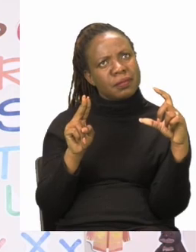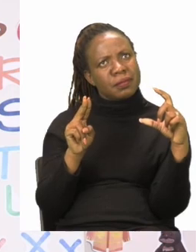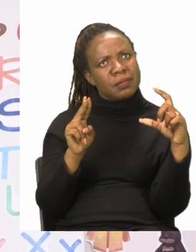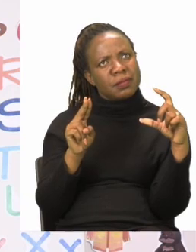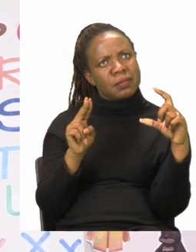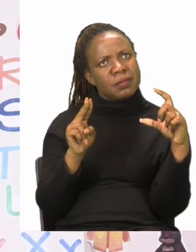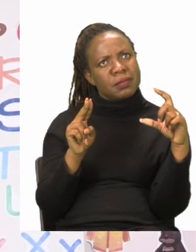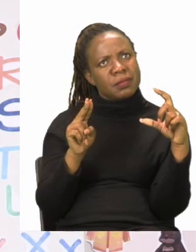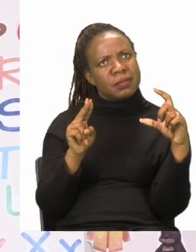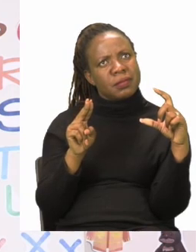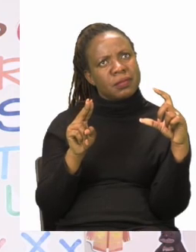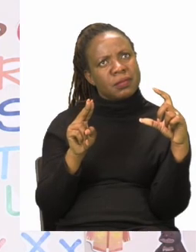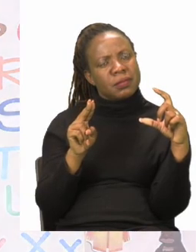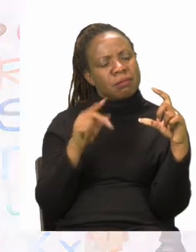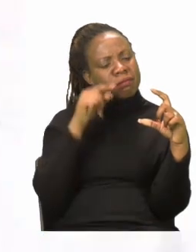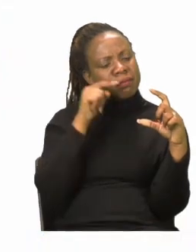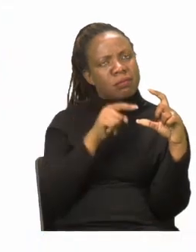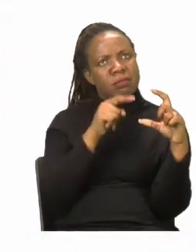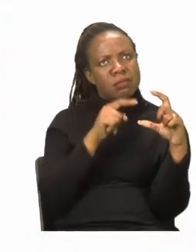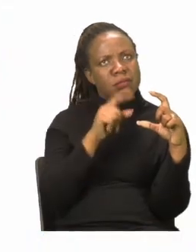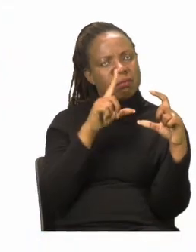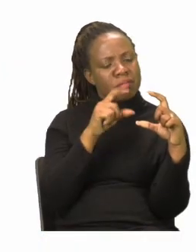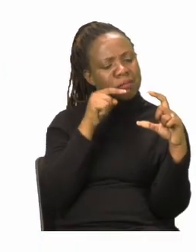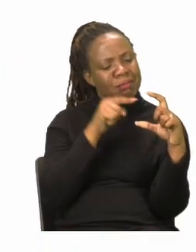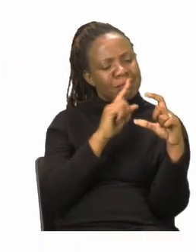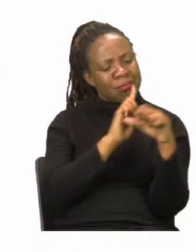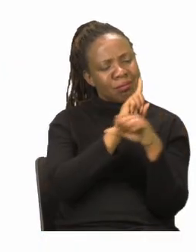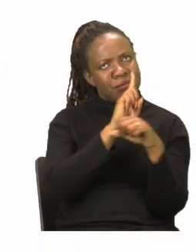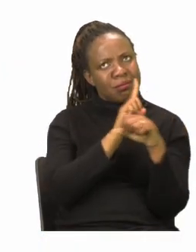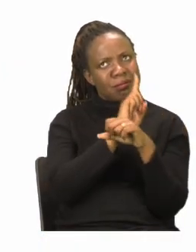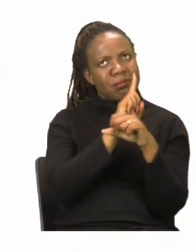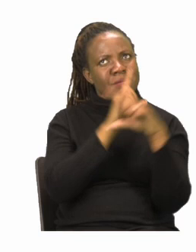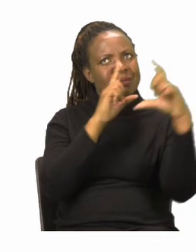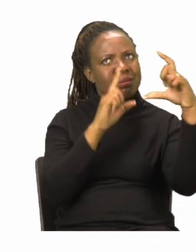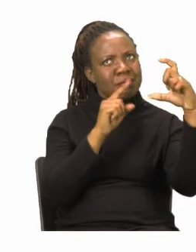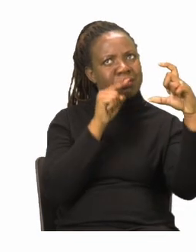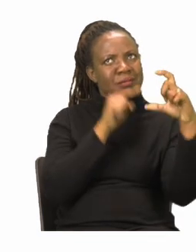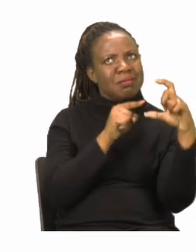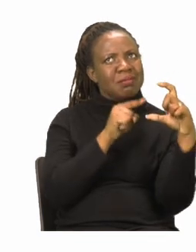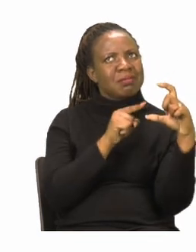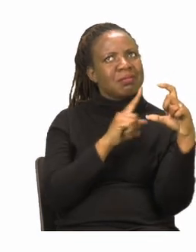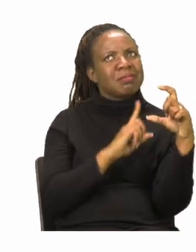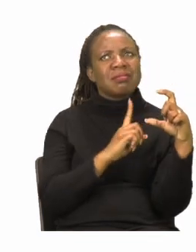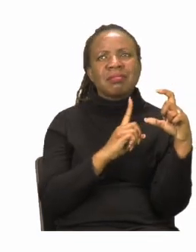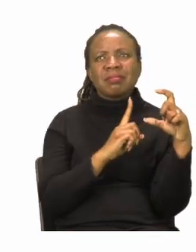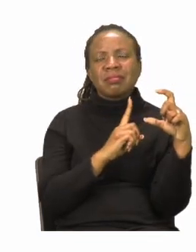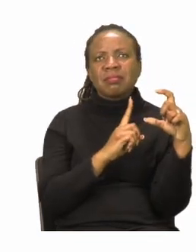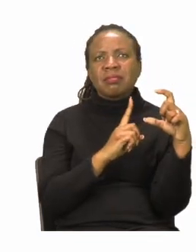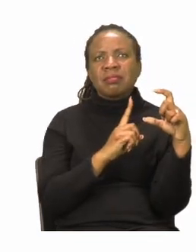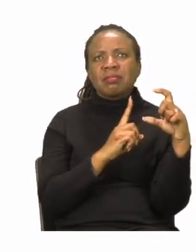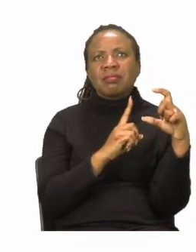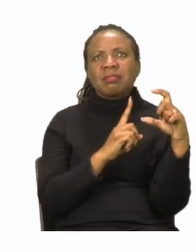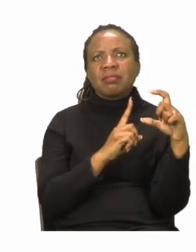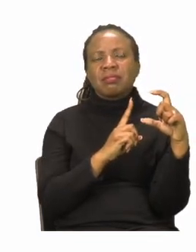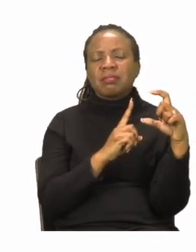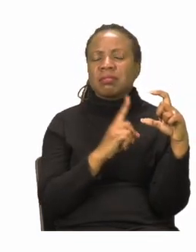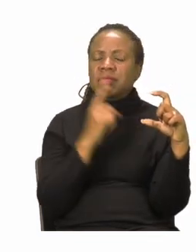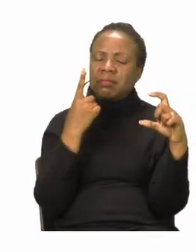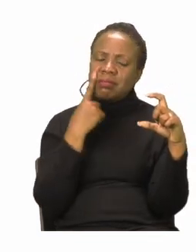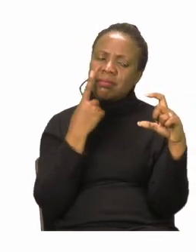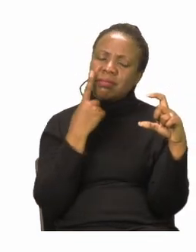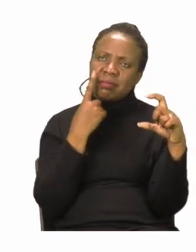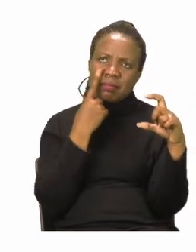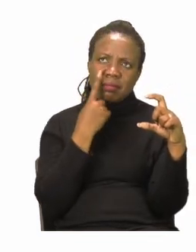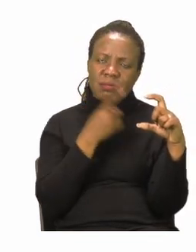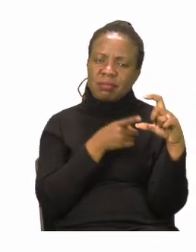18 and have a look at the first picture one more time. What do you see